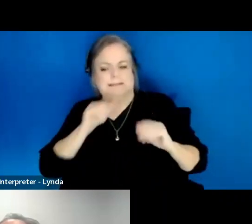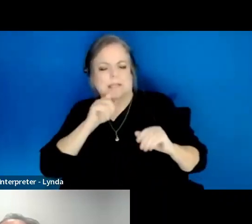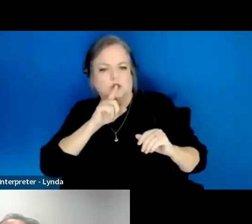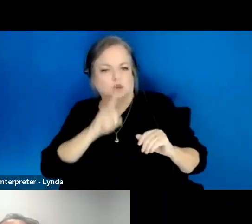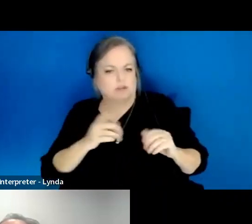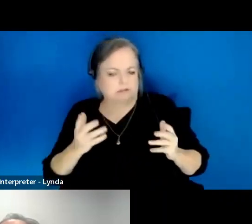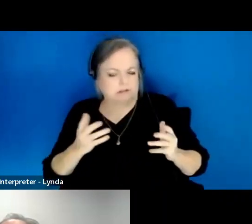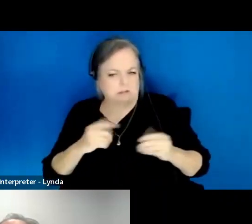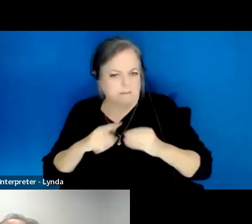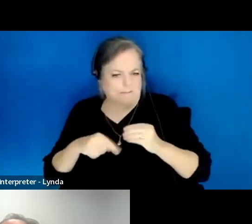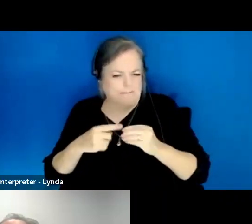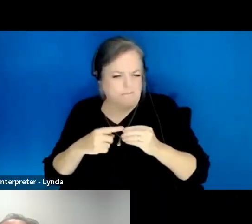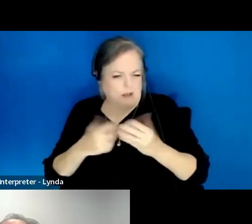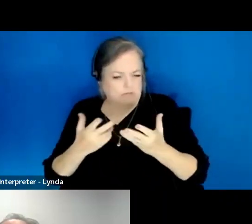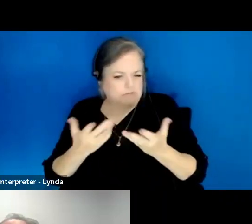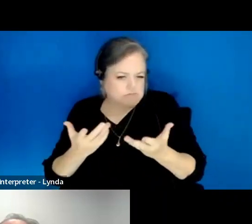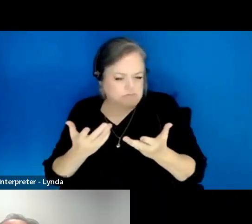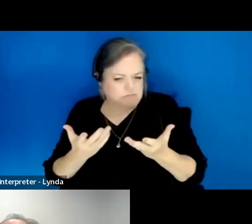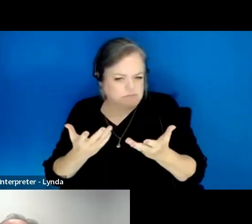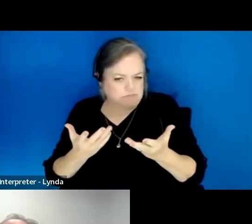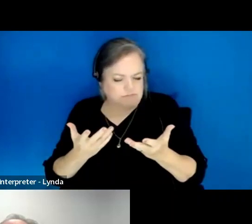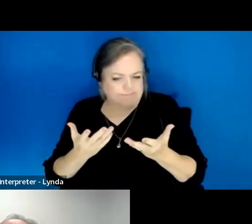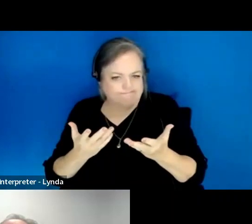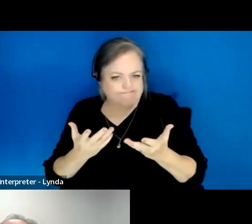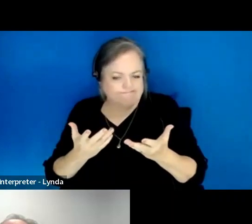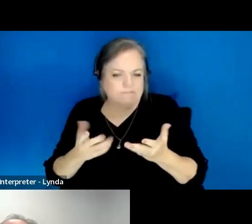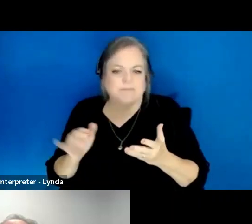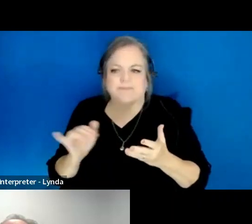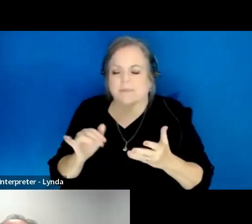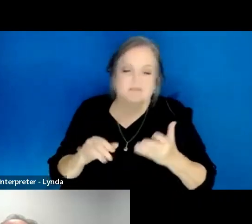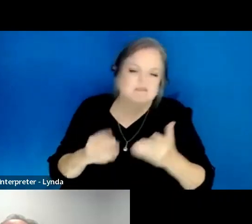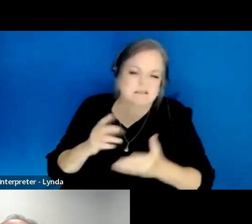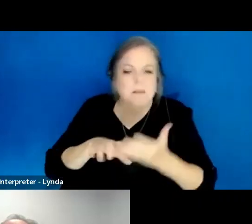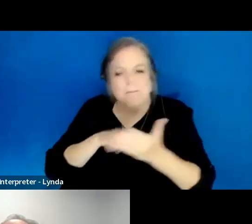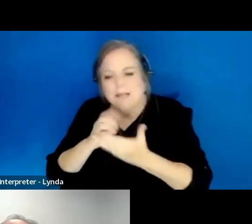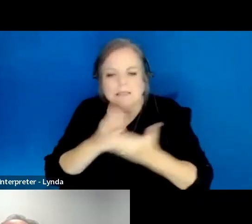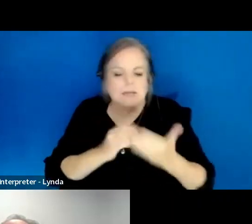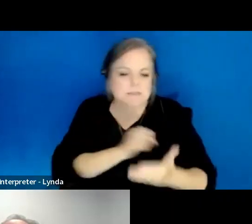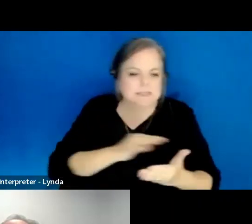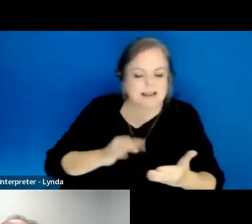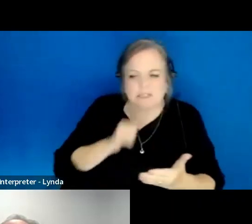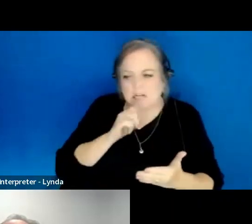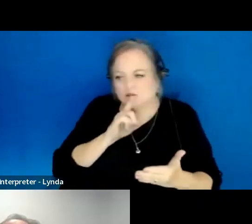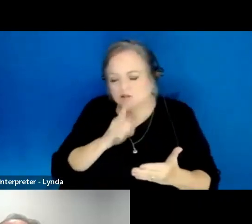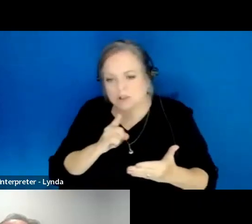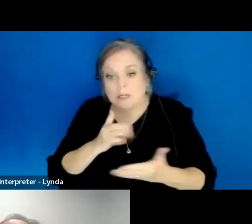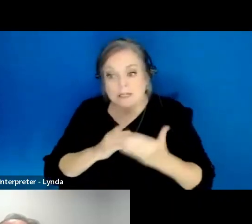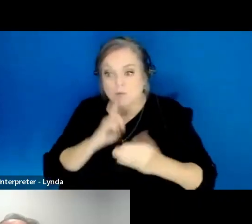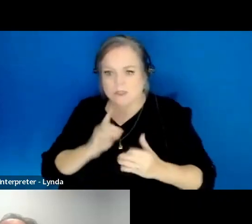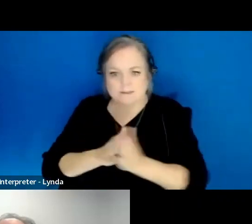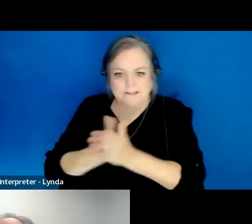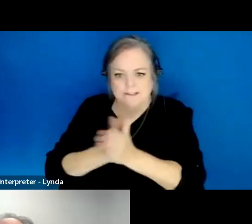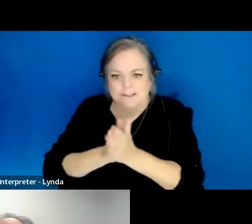uncertainty around, if certain, it was a mix. Like some staff weren't sure, some staff were really excited about